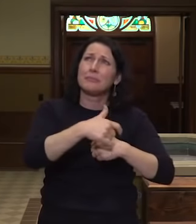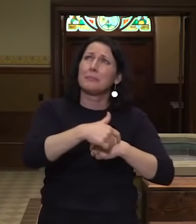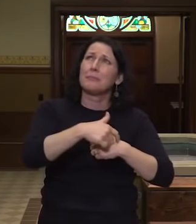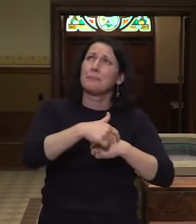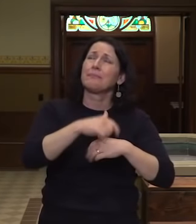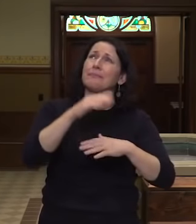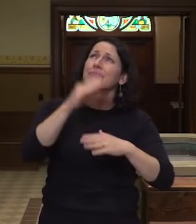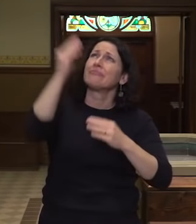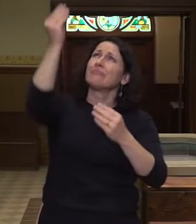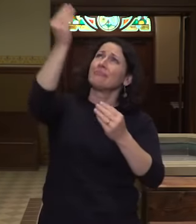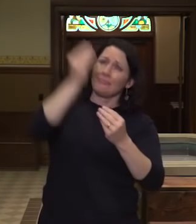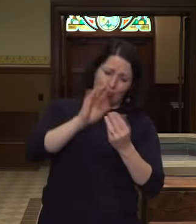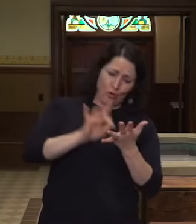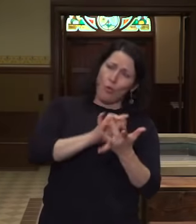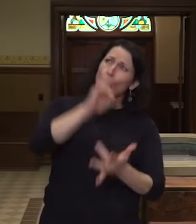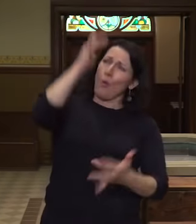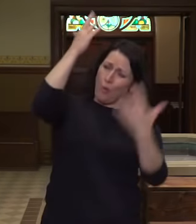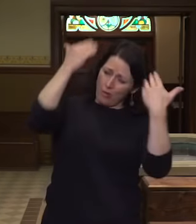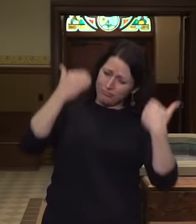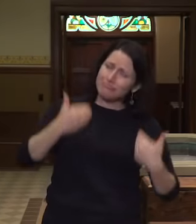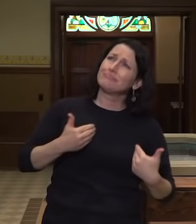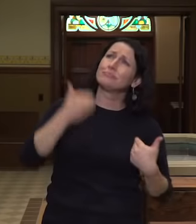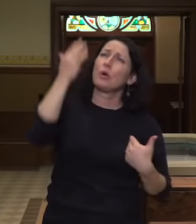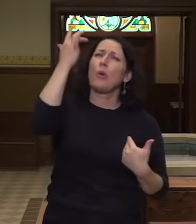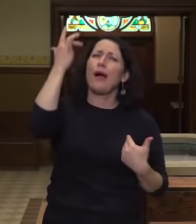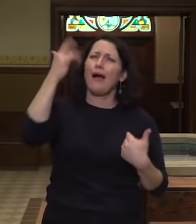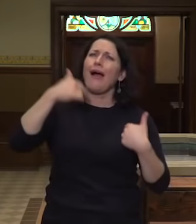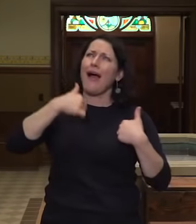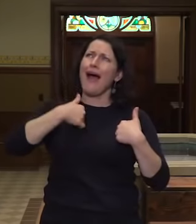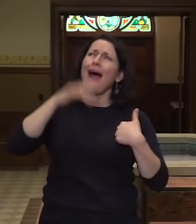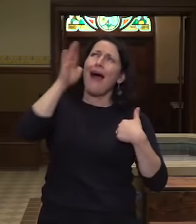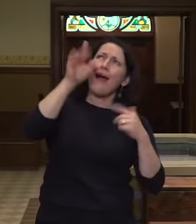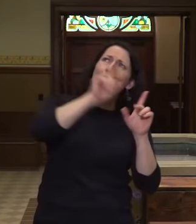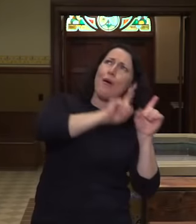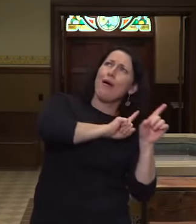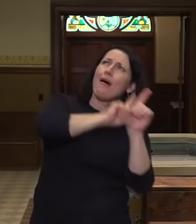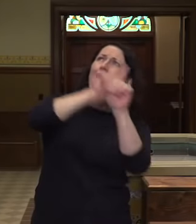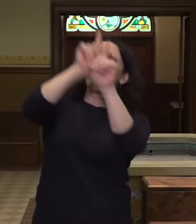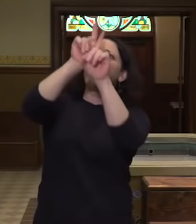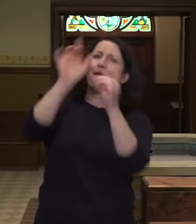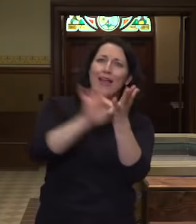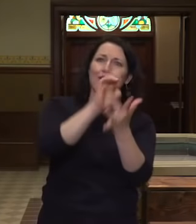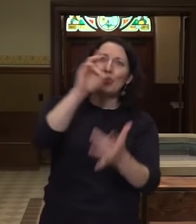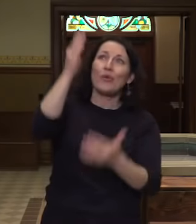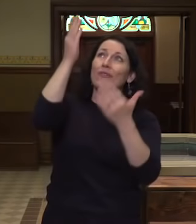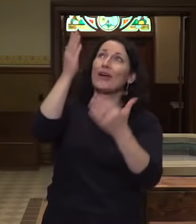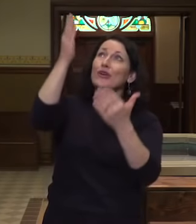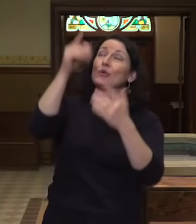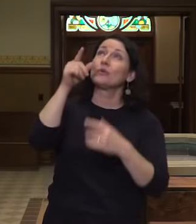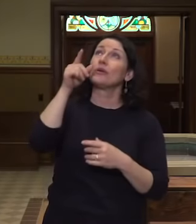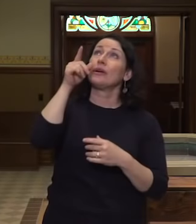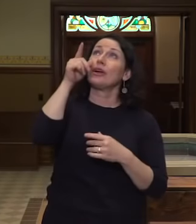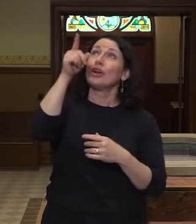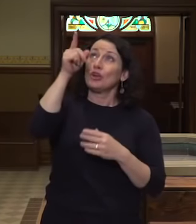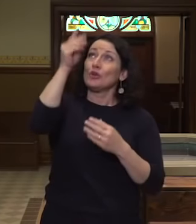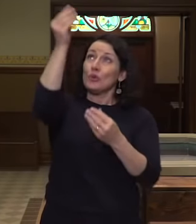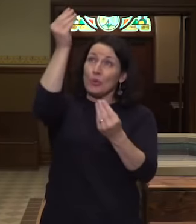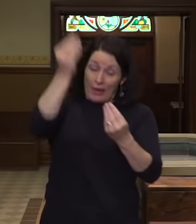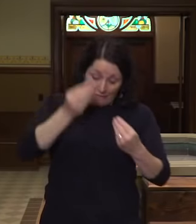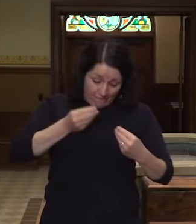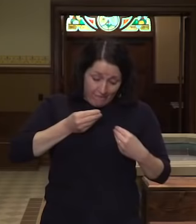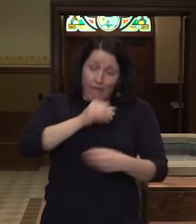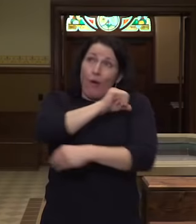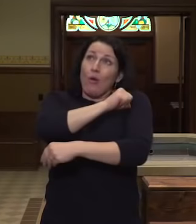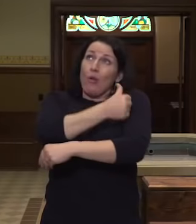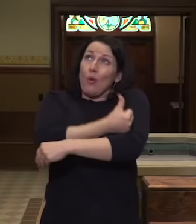glory to your Son, so that your Son may glorify you, just as you gave him authority over